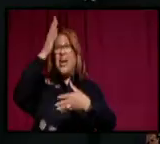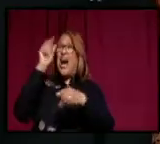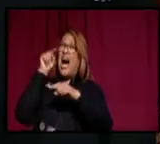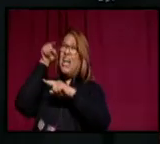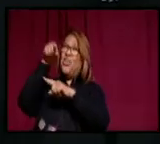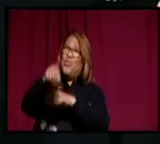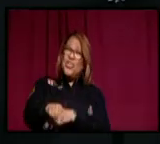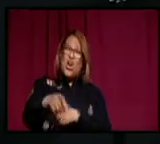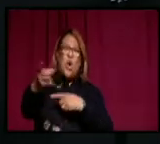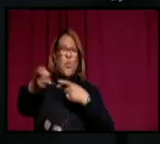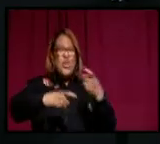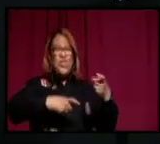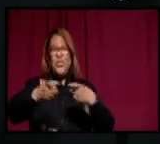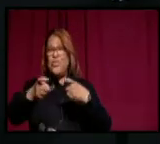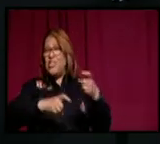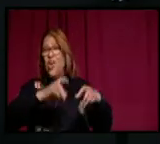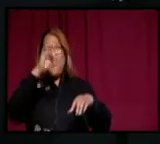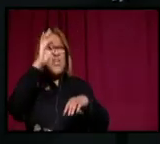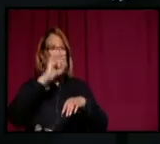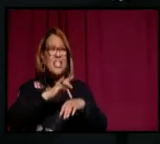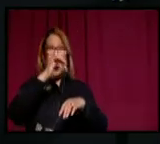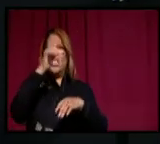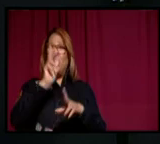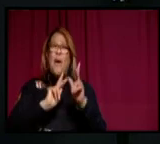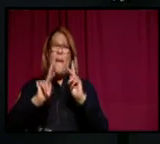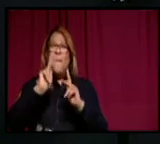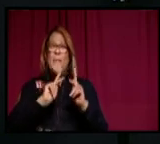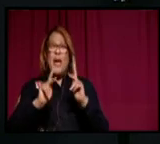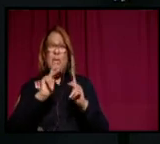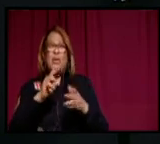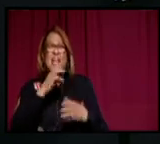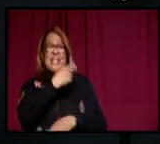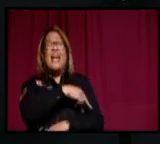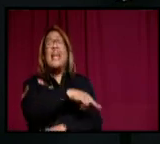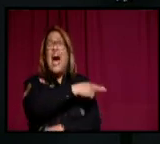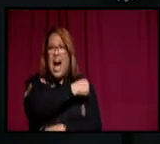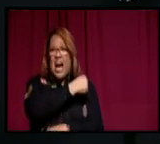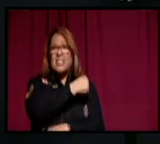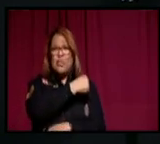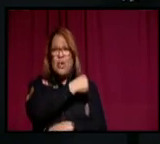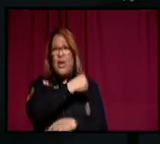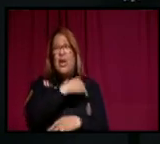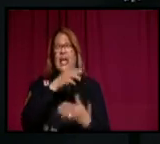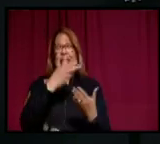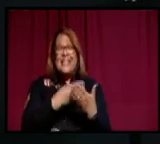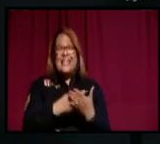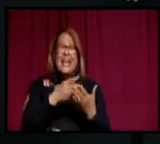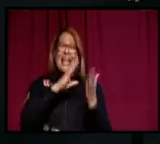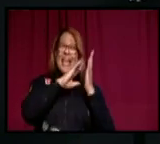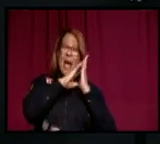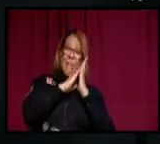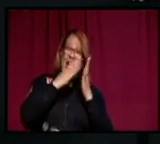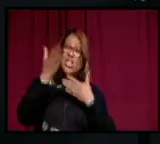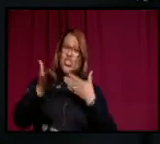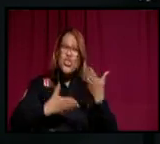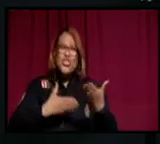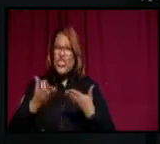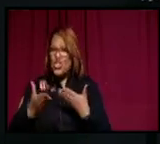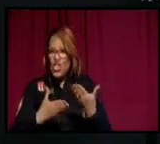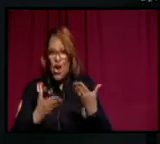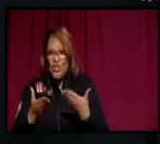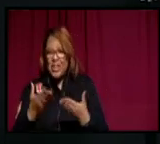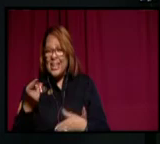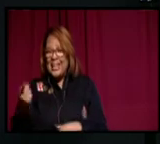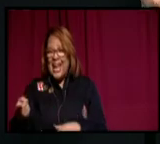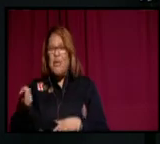you serve and touch one of those people that are going, that's in the hospital, that's in their bed, that you're serving by their bedside, that